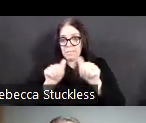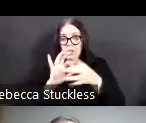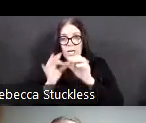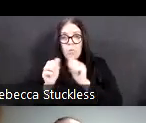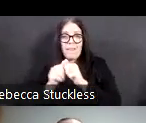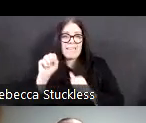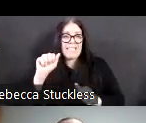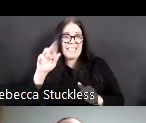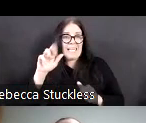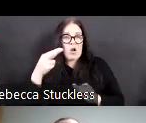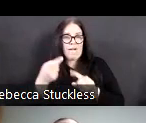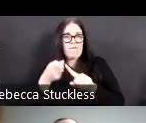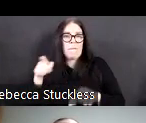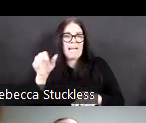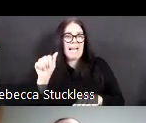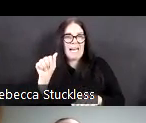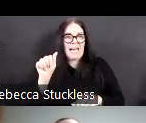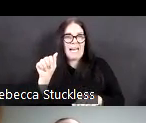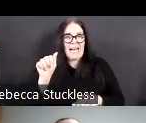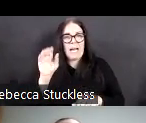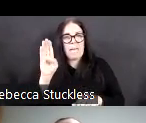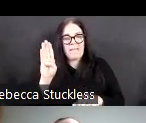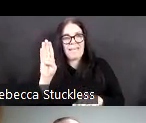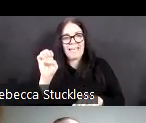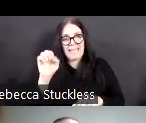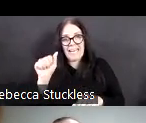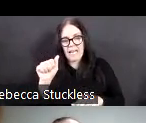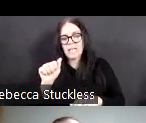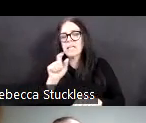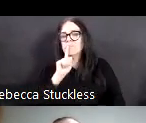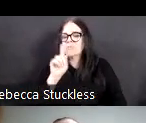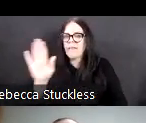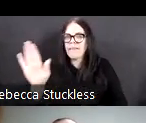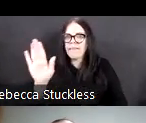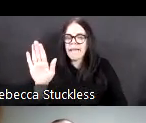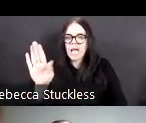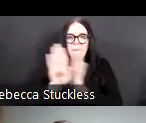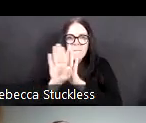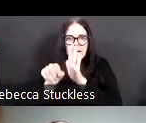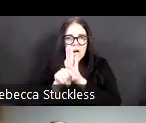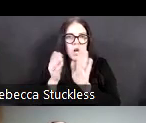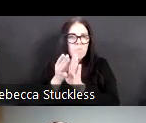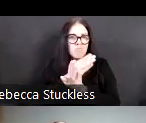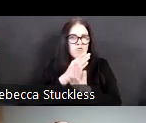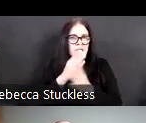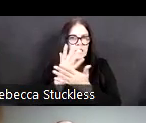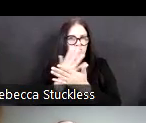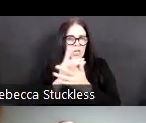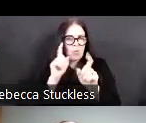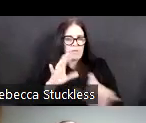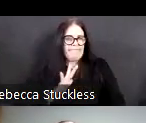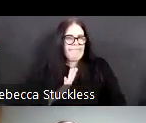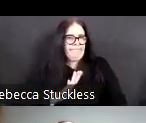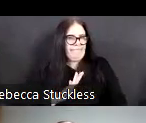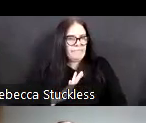ABEA, and I really liked their background and pre-screening questions. So I drew a